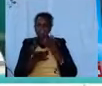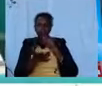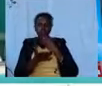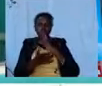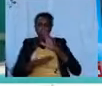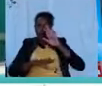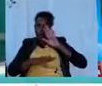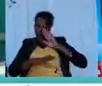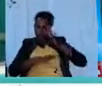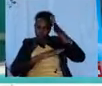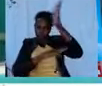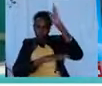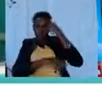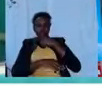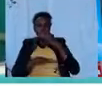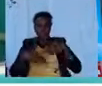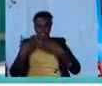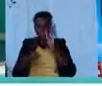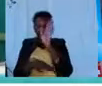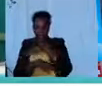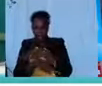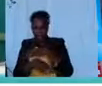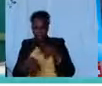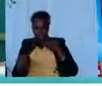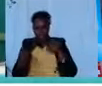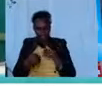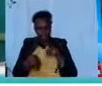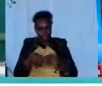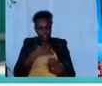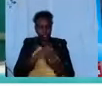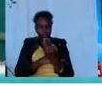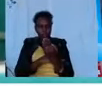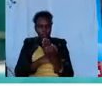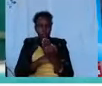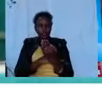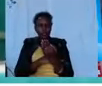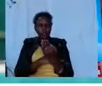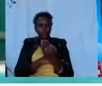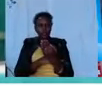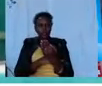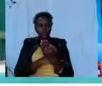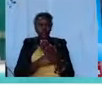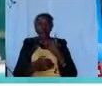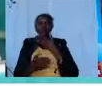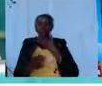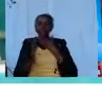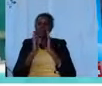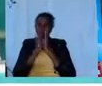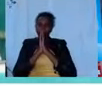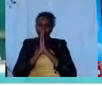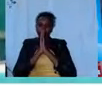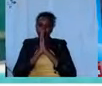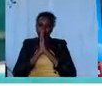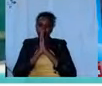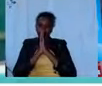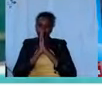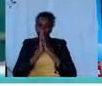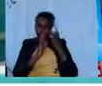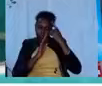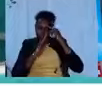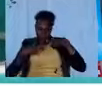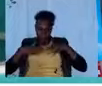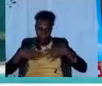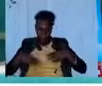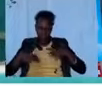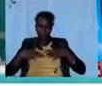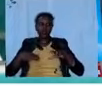who restores. And this morning, Almighty God, we want to pray for your people,